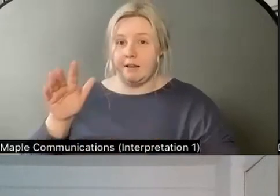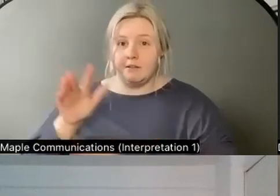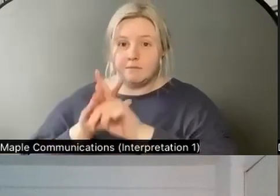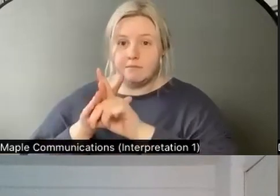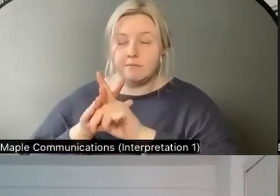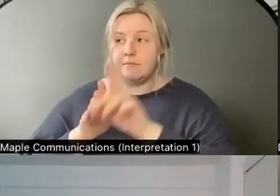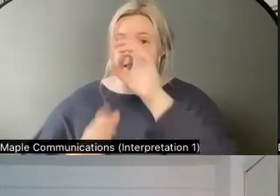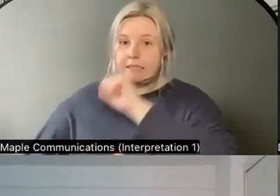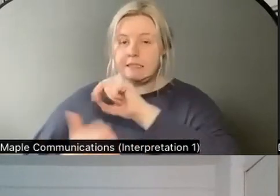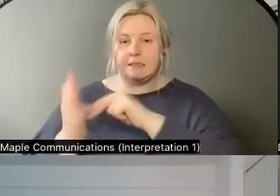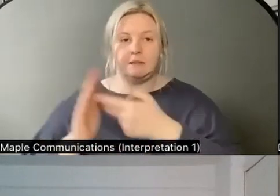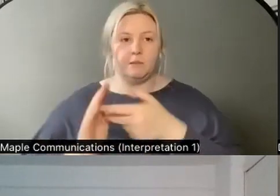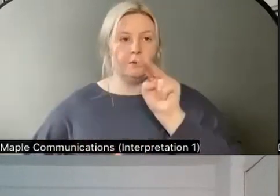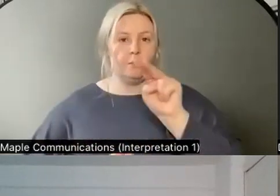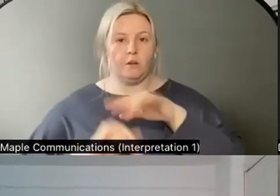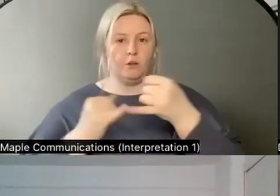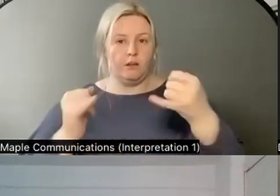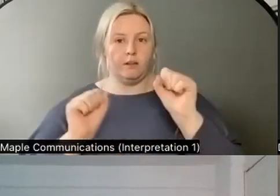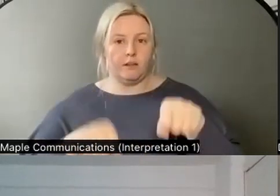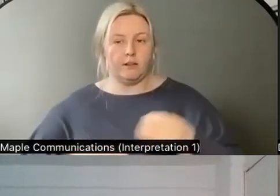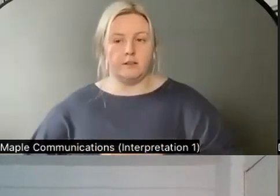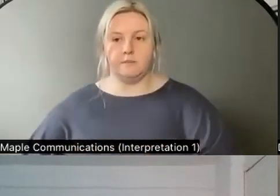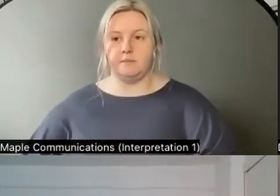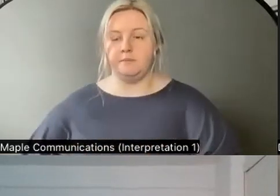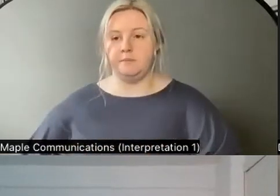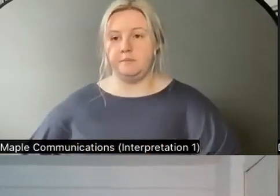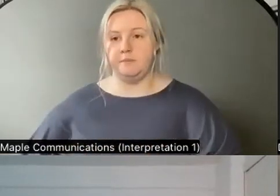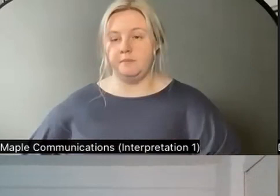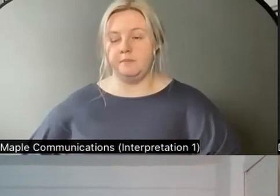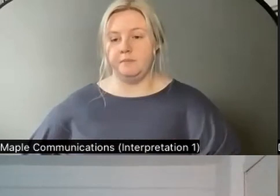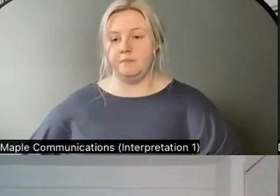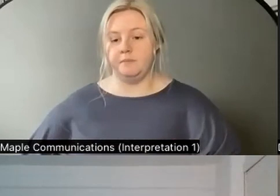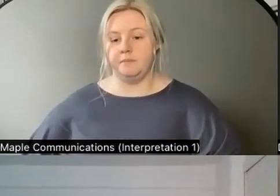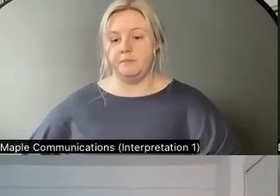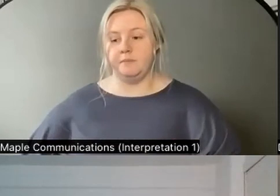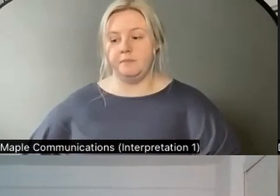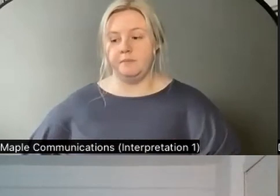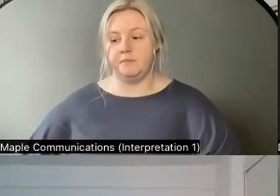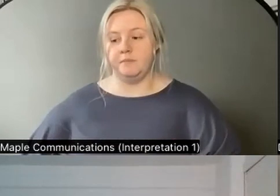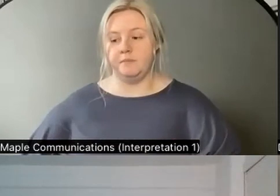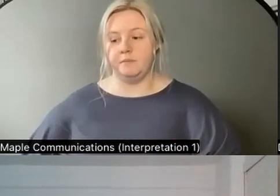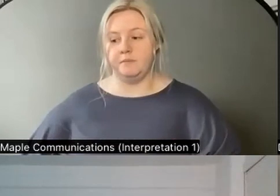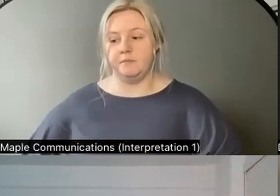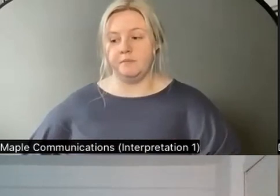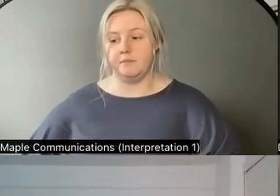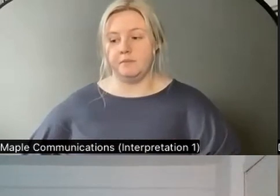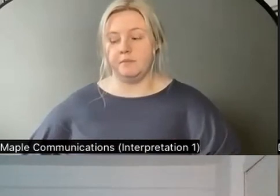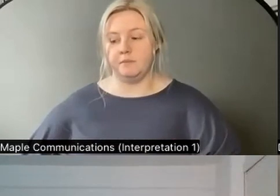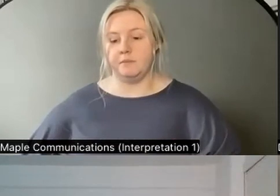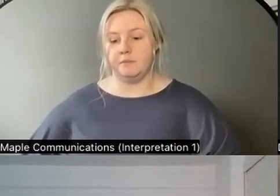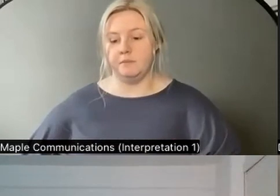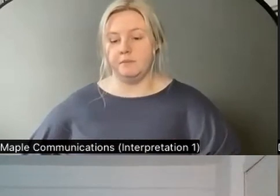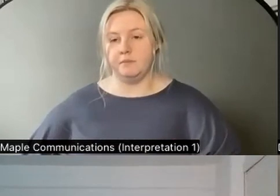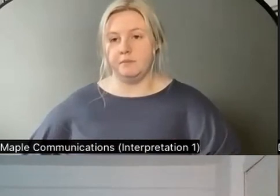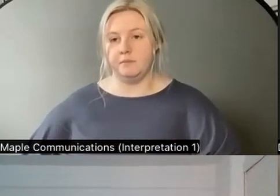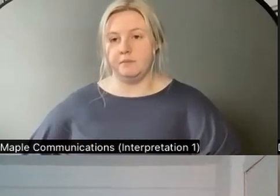with us. Mm-hmm. And in case Parliament wasn't listening, we're going